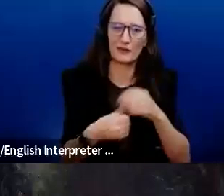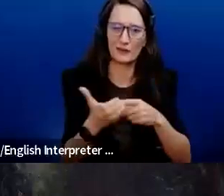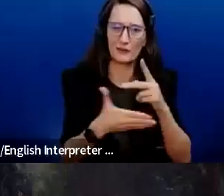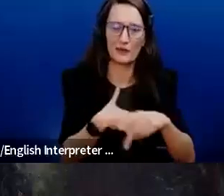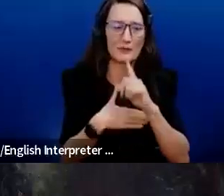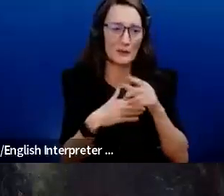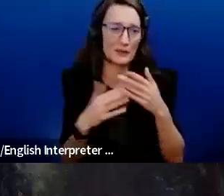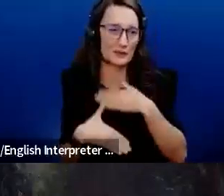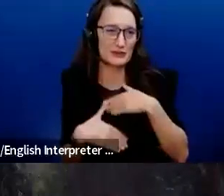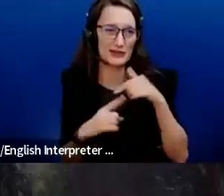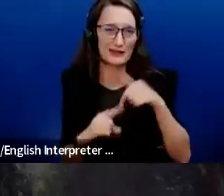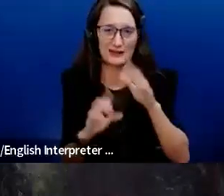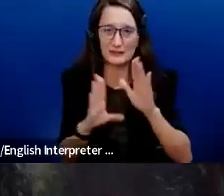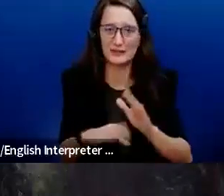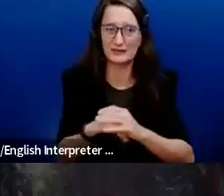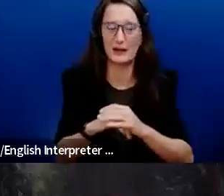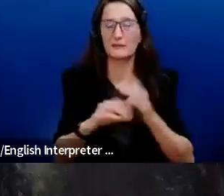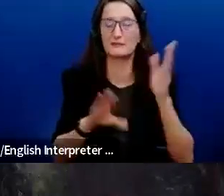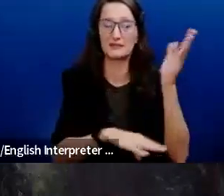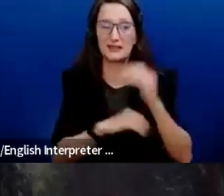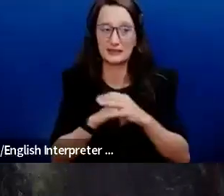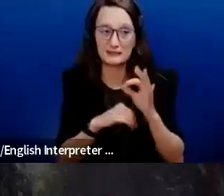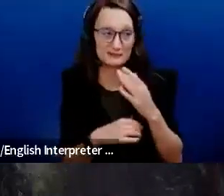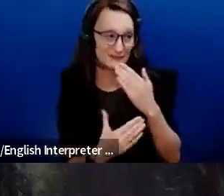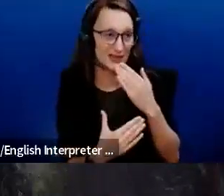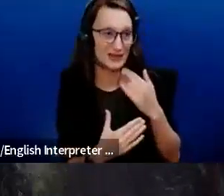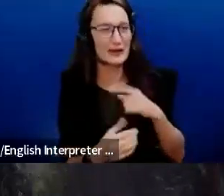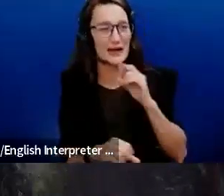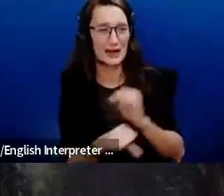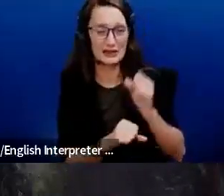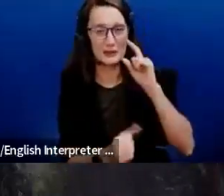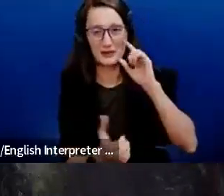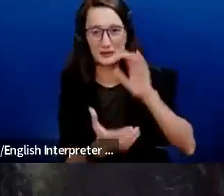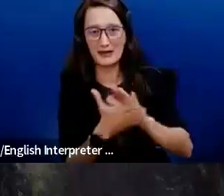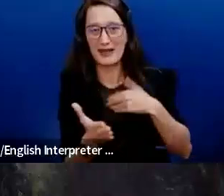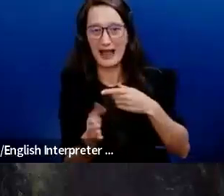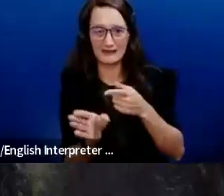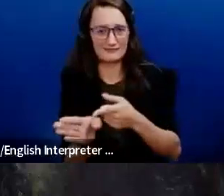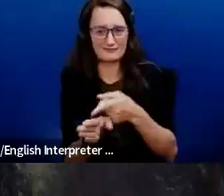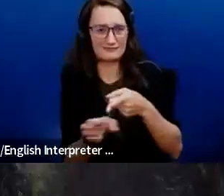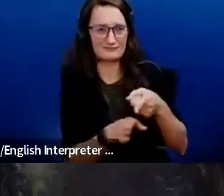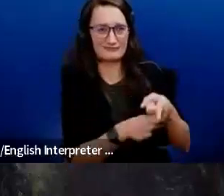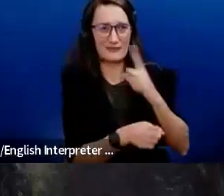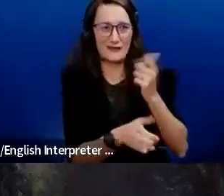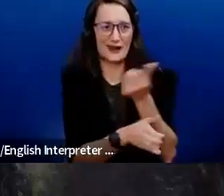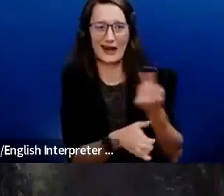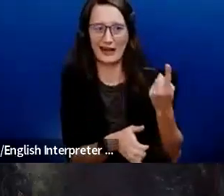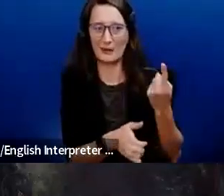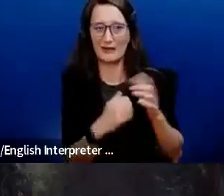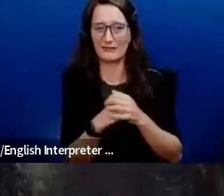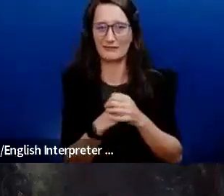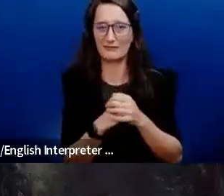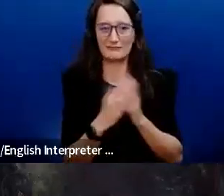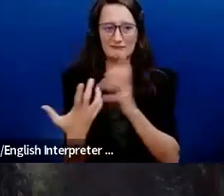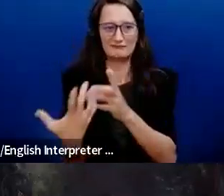this. Really enjoyed your presentation. Thank you. I truly believe that there's an area of interest for everyone. You know, and if there's something that we're not